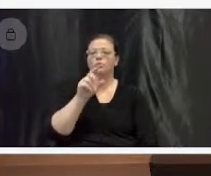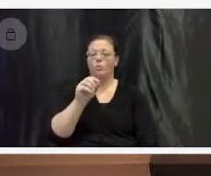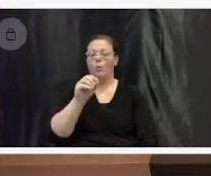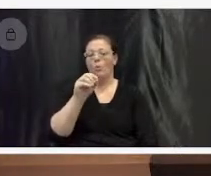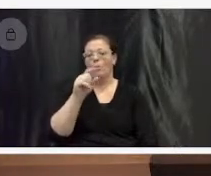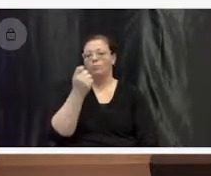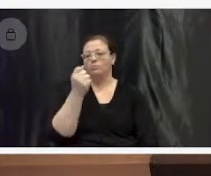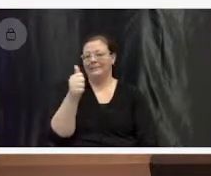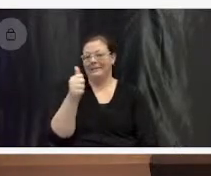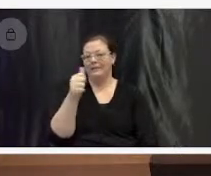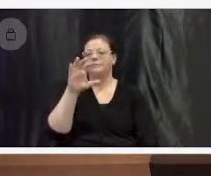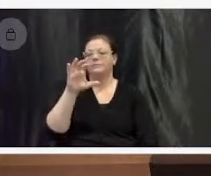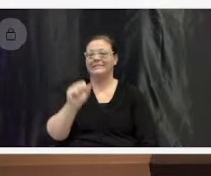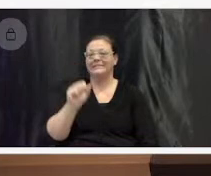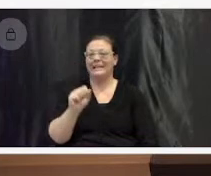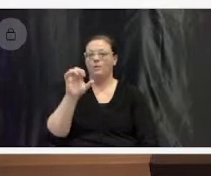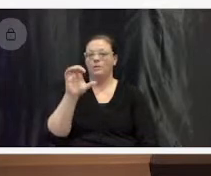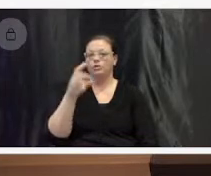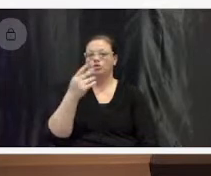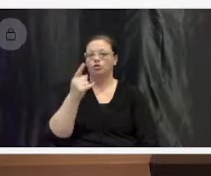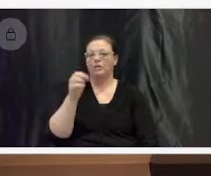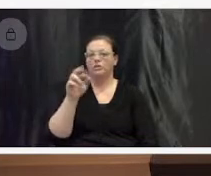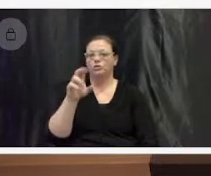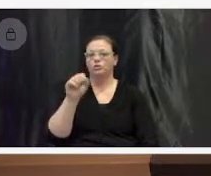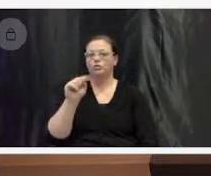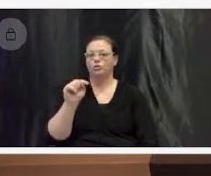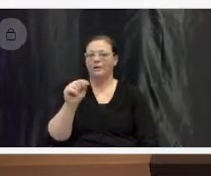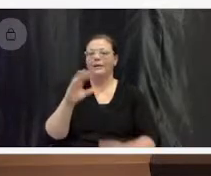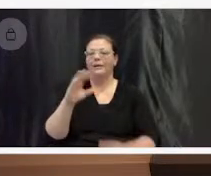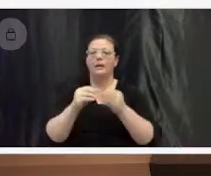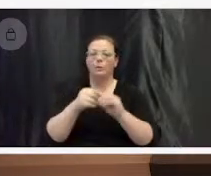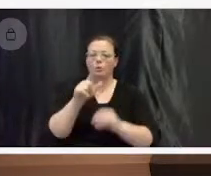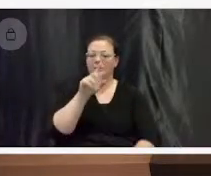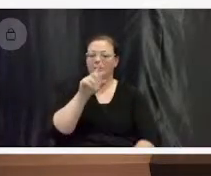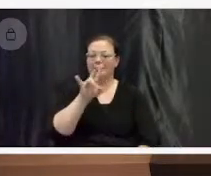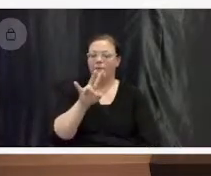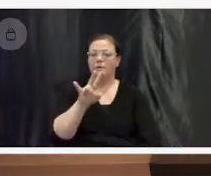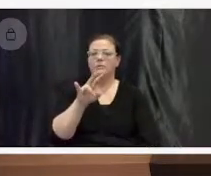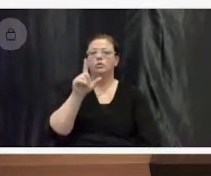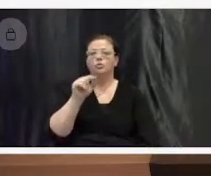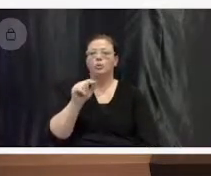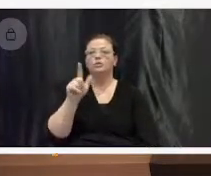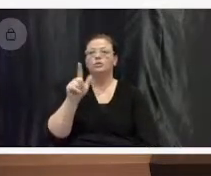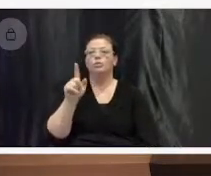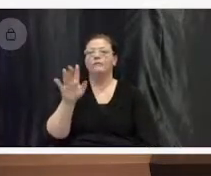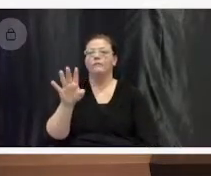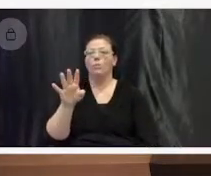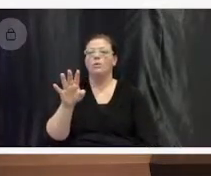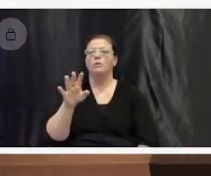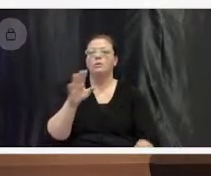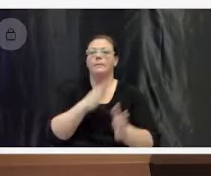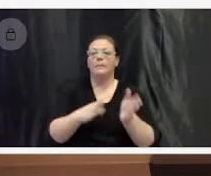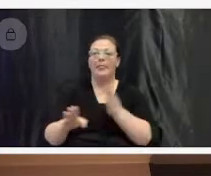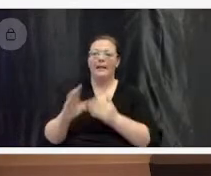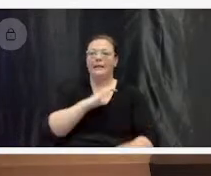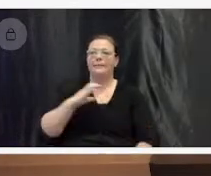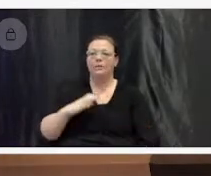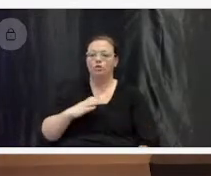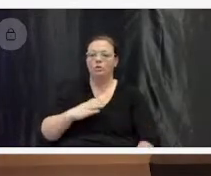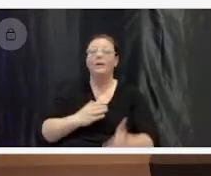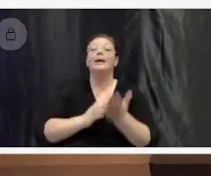2010 South Chester Street. And item 27, the 2024 Planning Commission